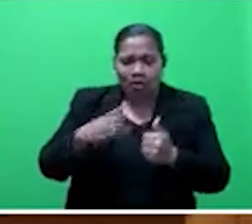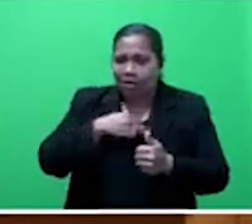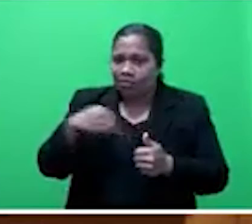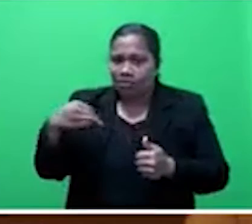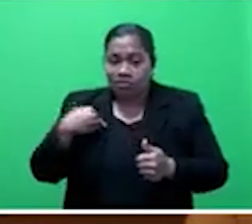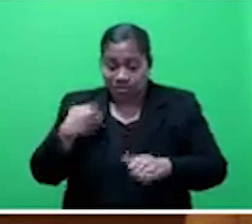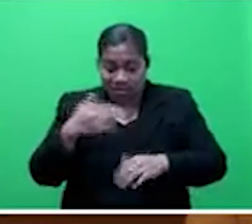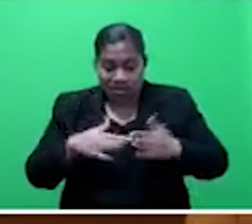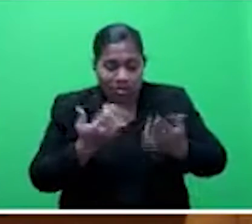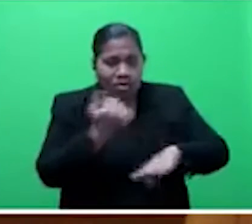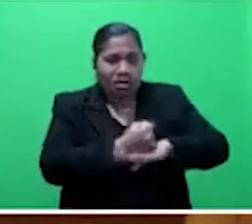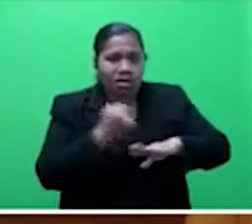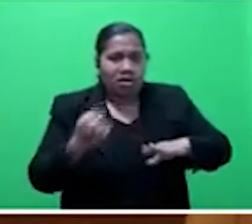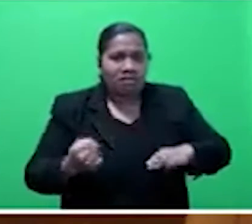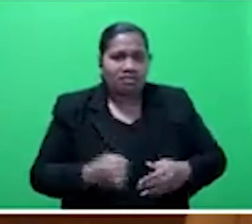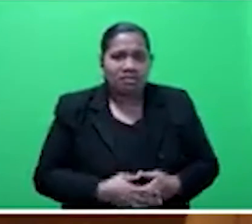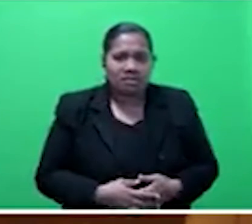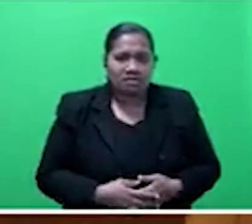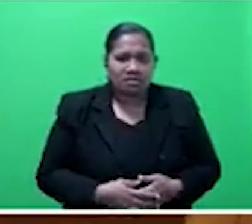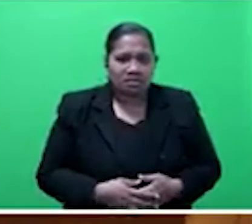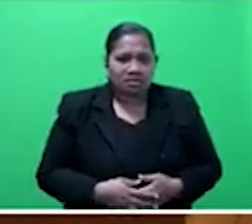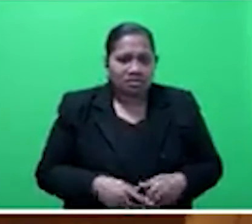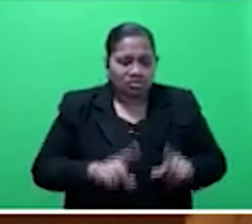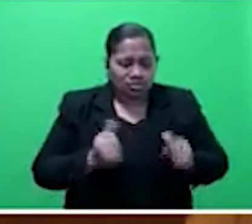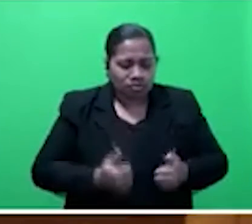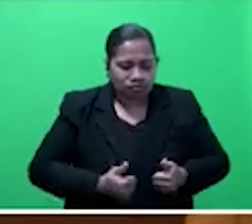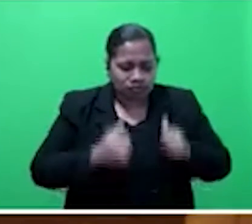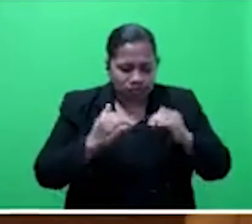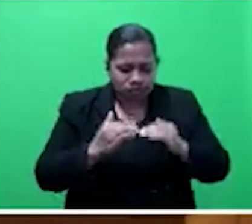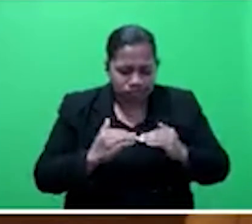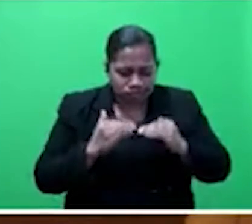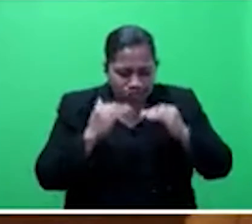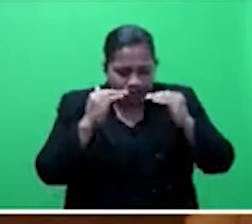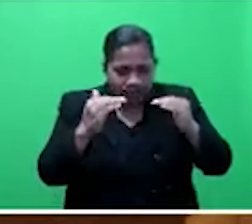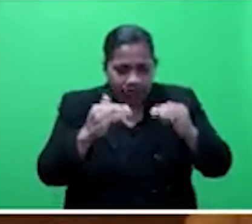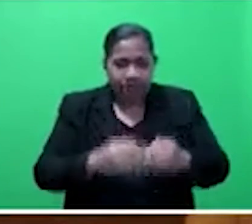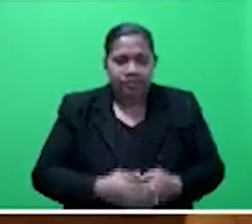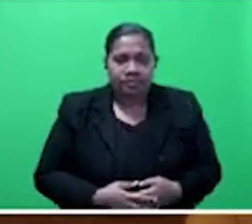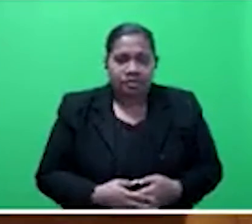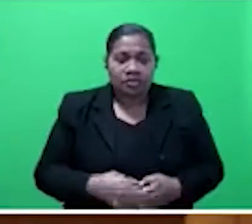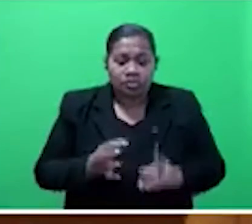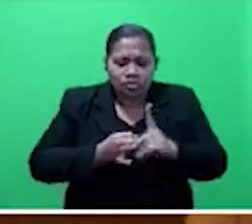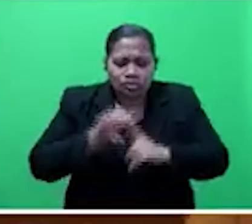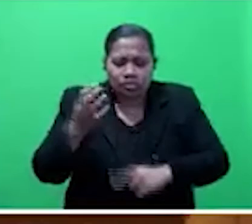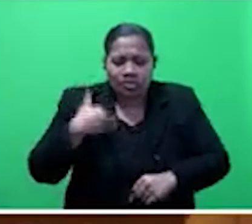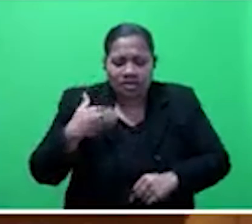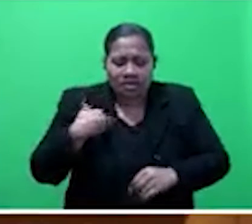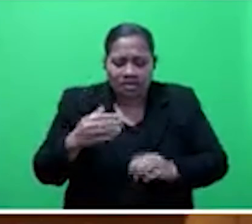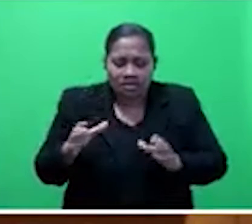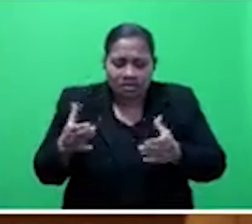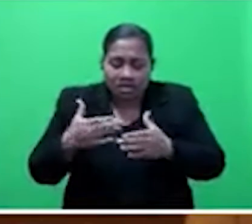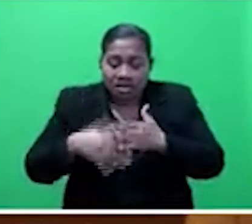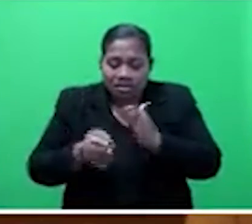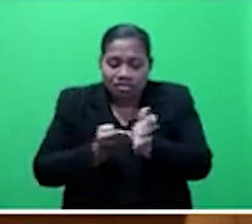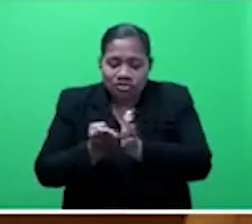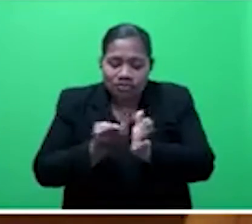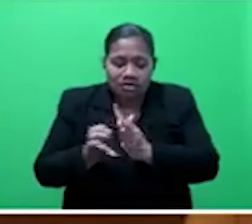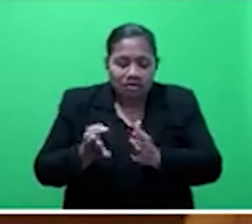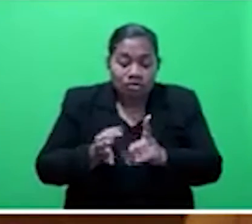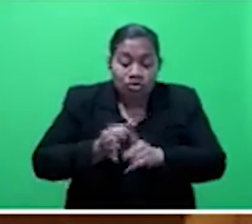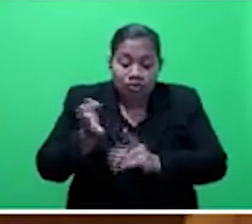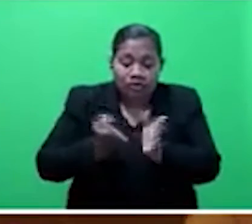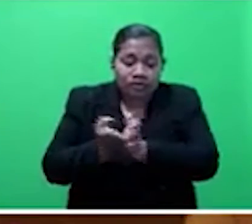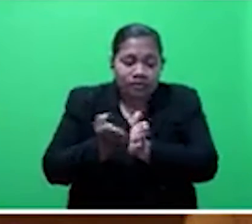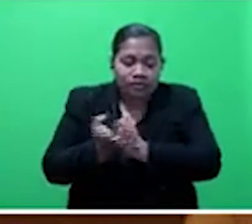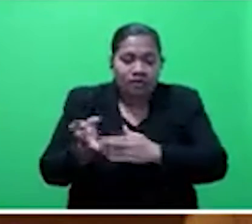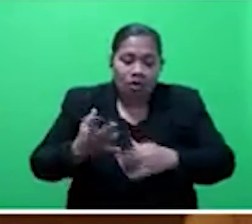in engaging the private health sector into the health services for all Fijians. The new budget has also